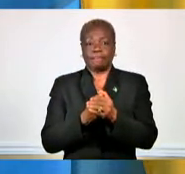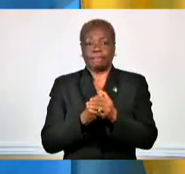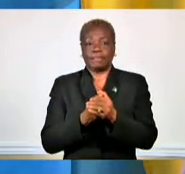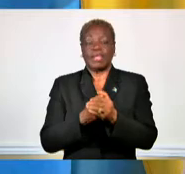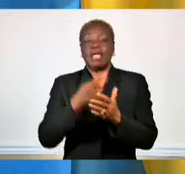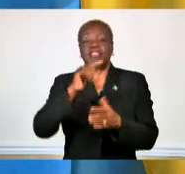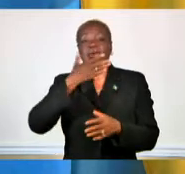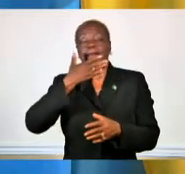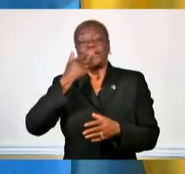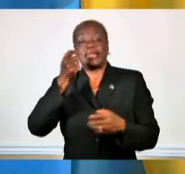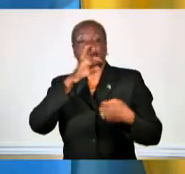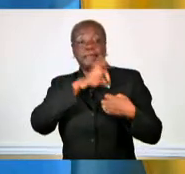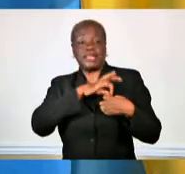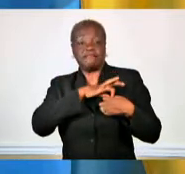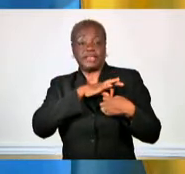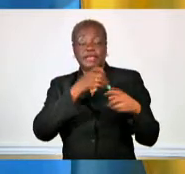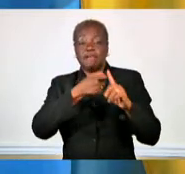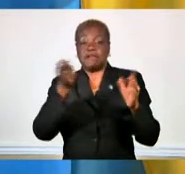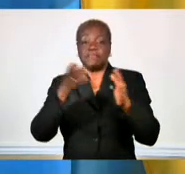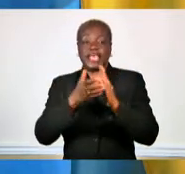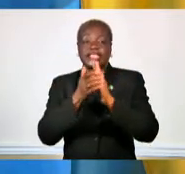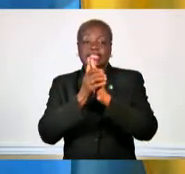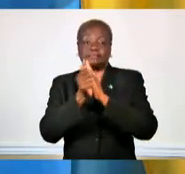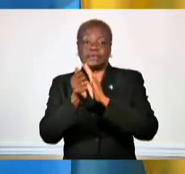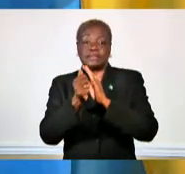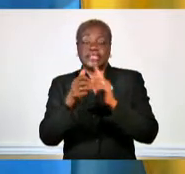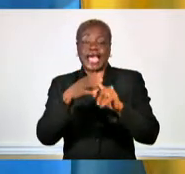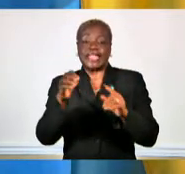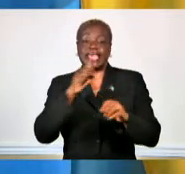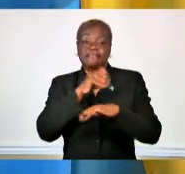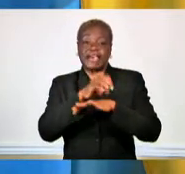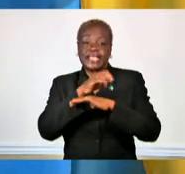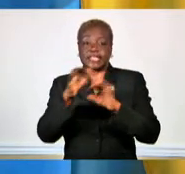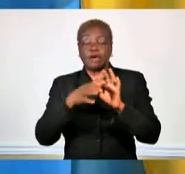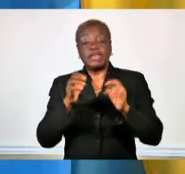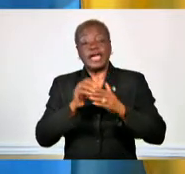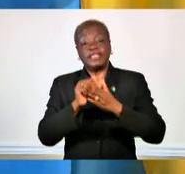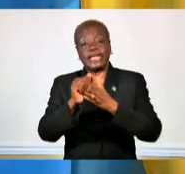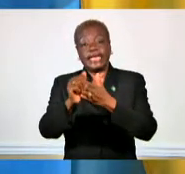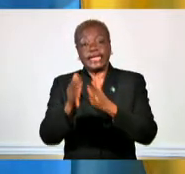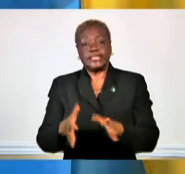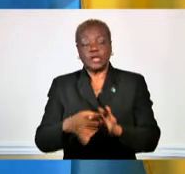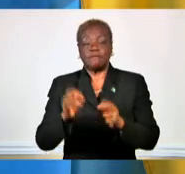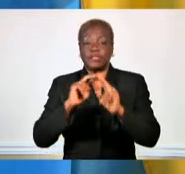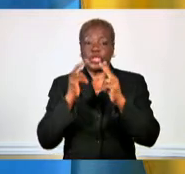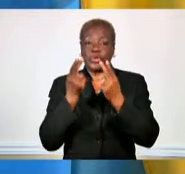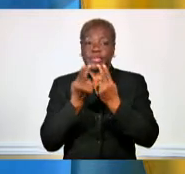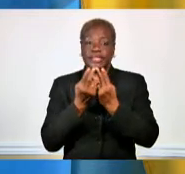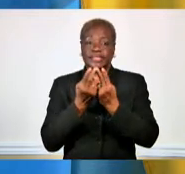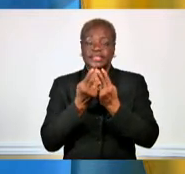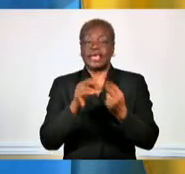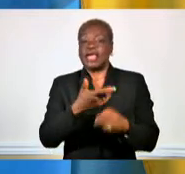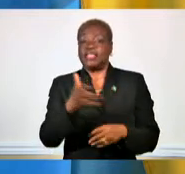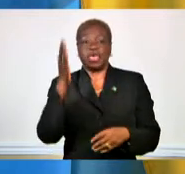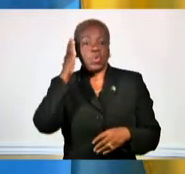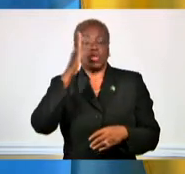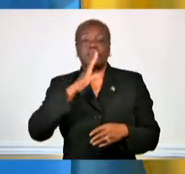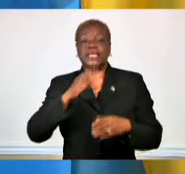to better benefit from the expertise and advice of the leaders of these unions. There will be